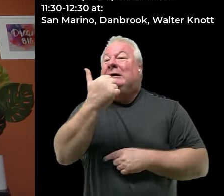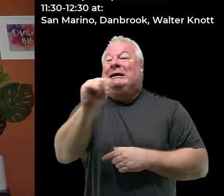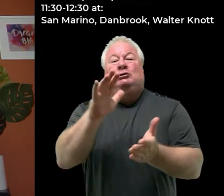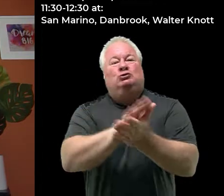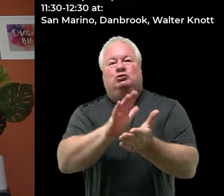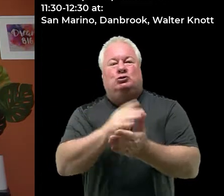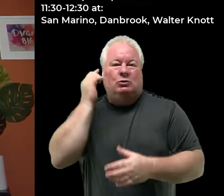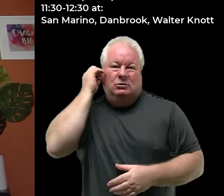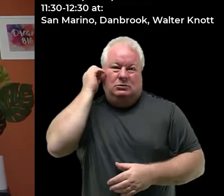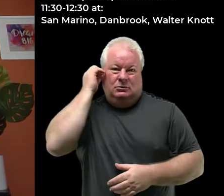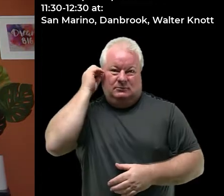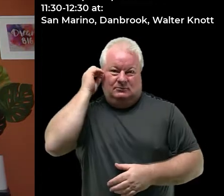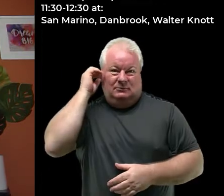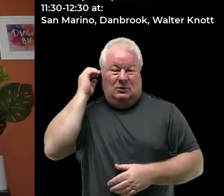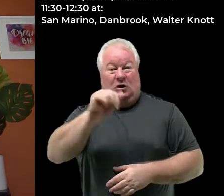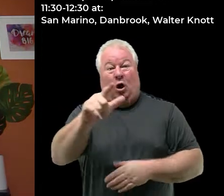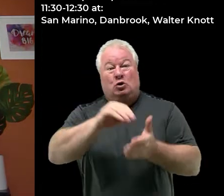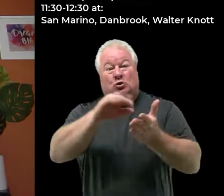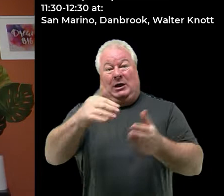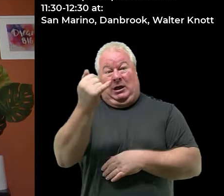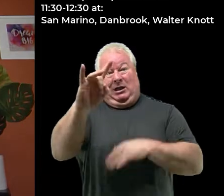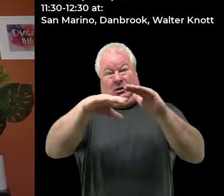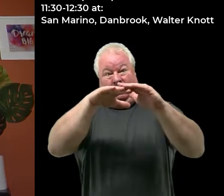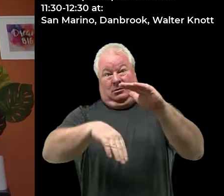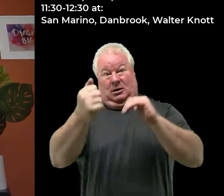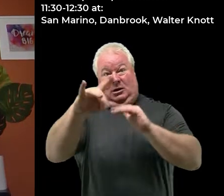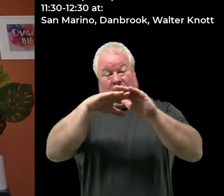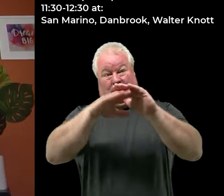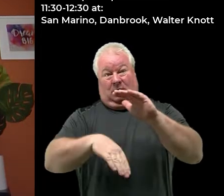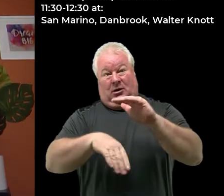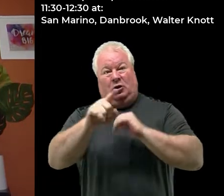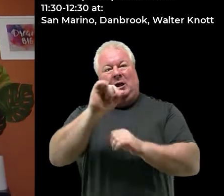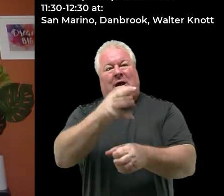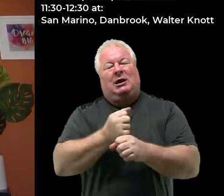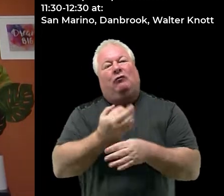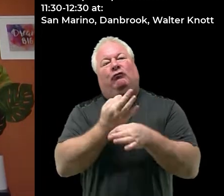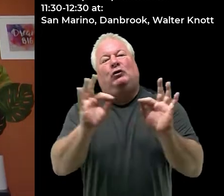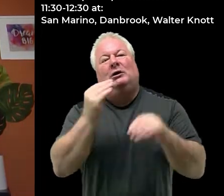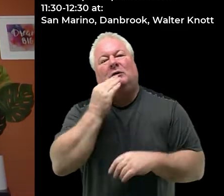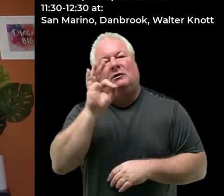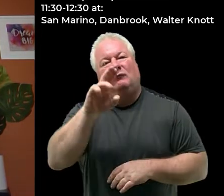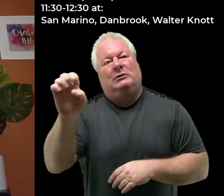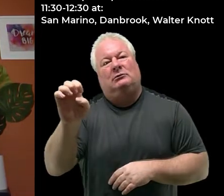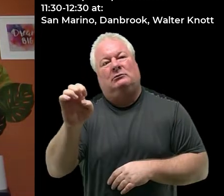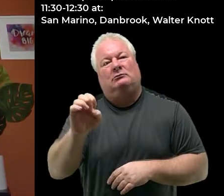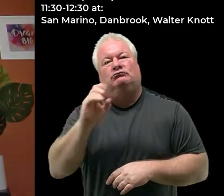any Centralia school. All students 18 and under are invited to receive free